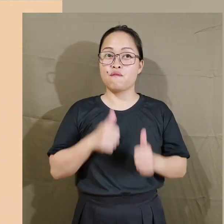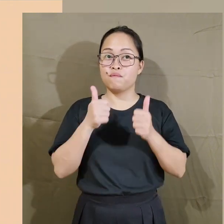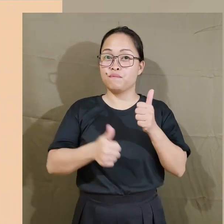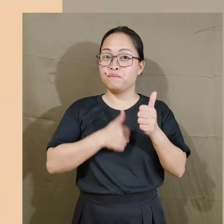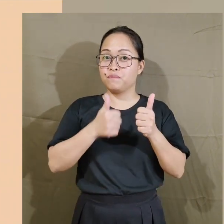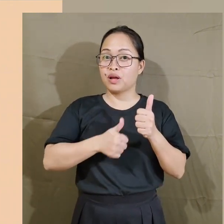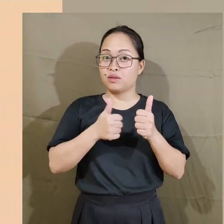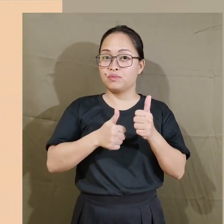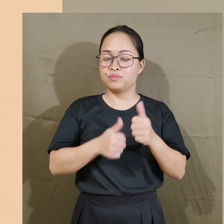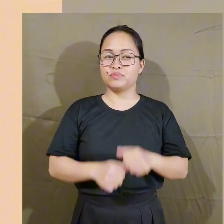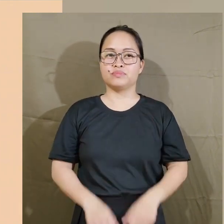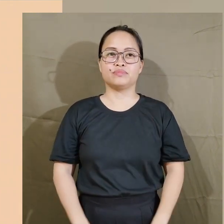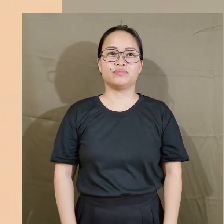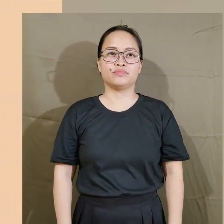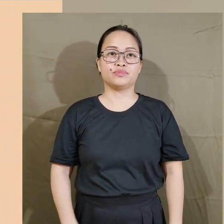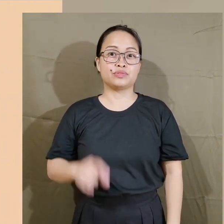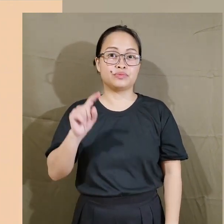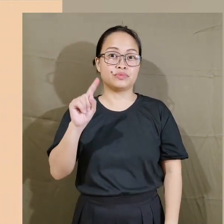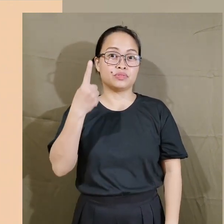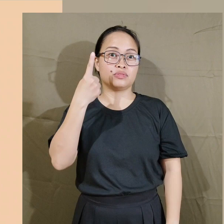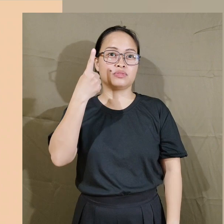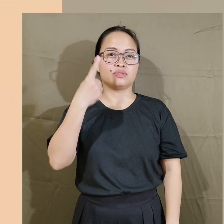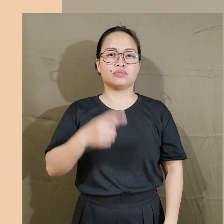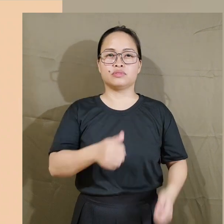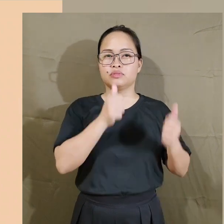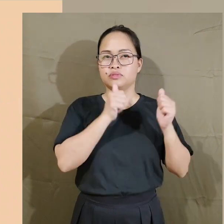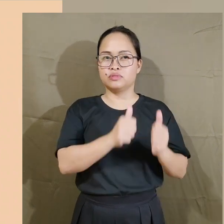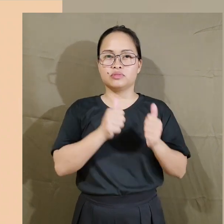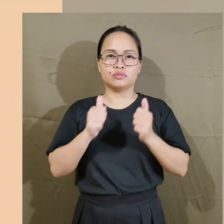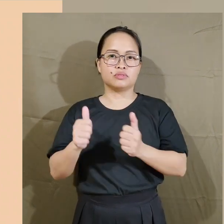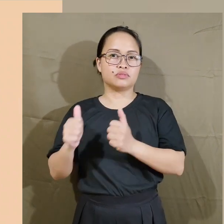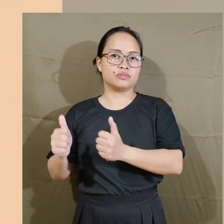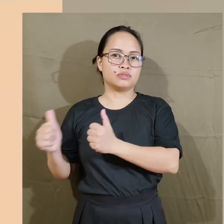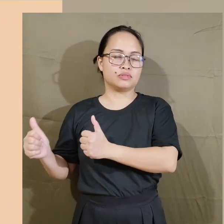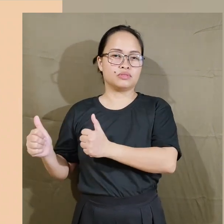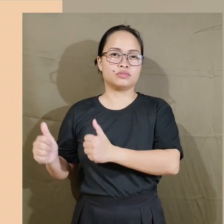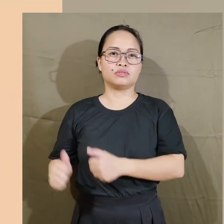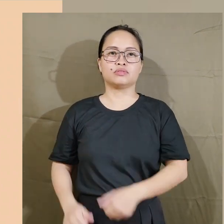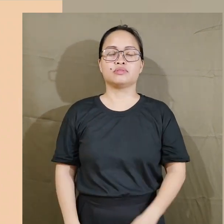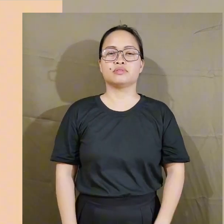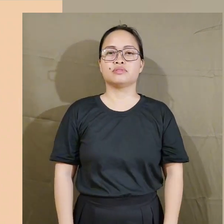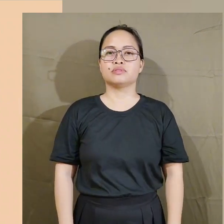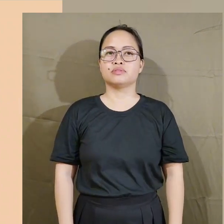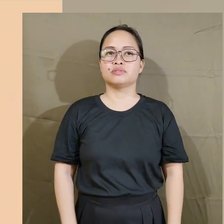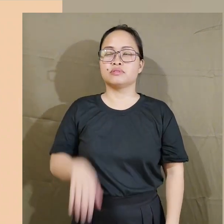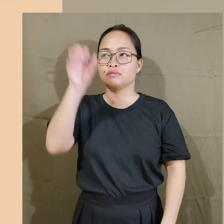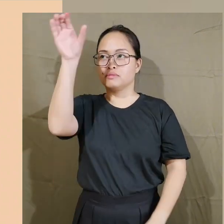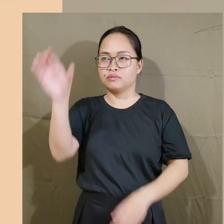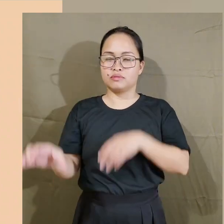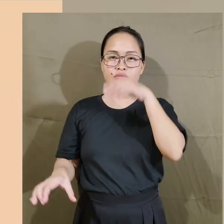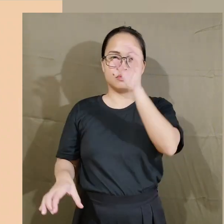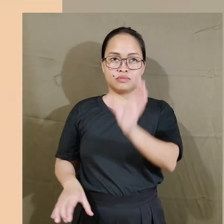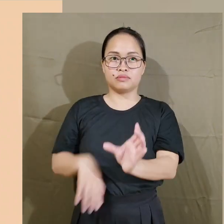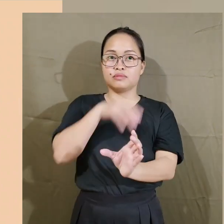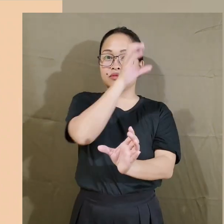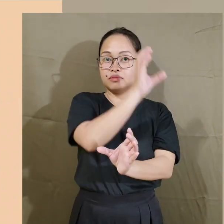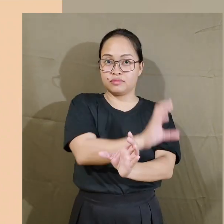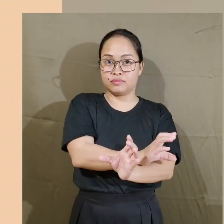Now following the steps, let's align the digits to the respective